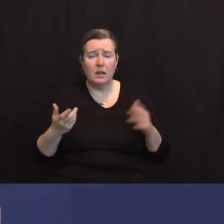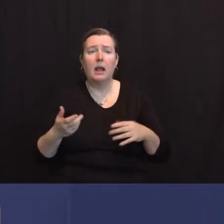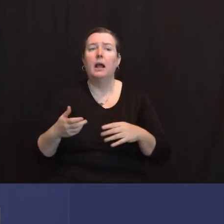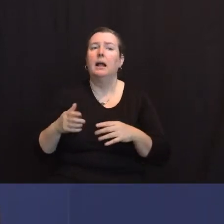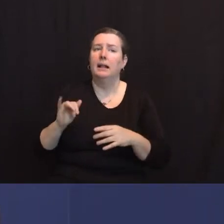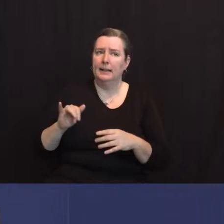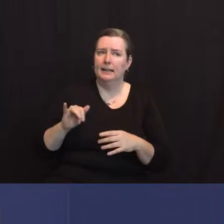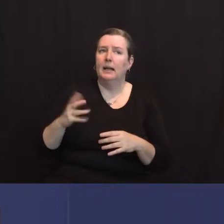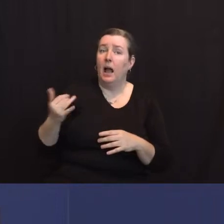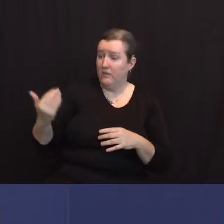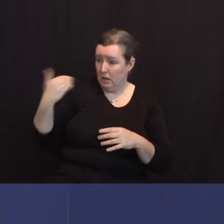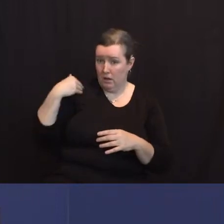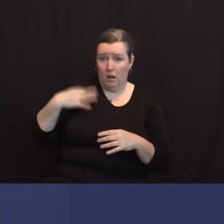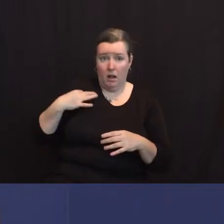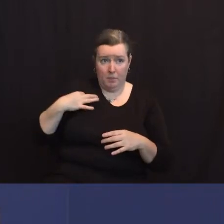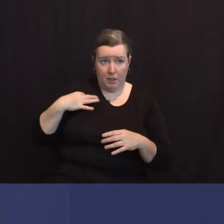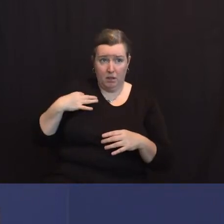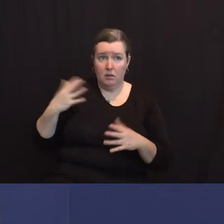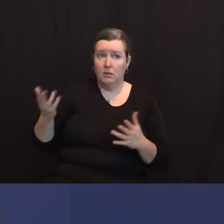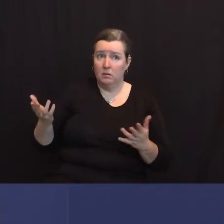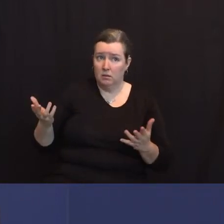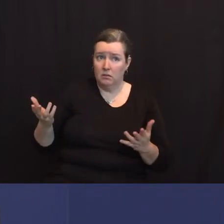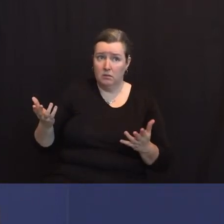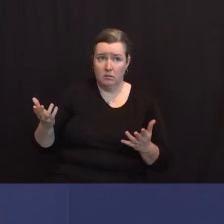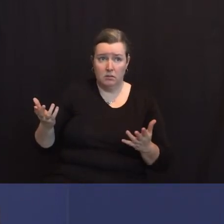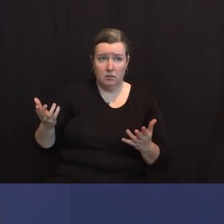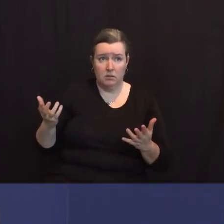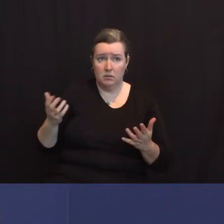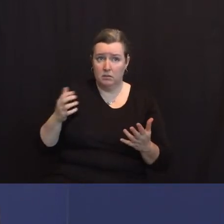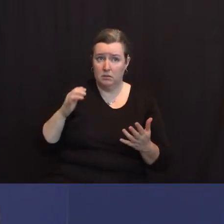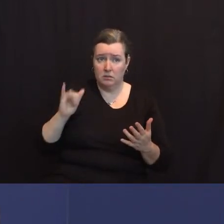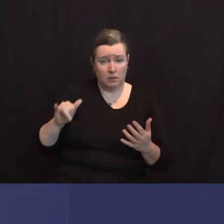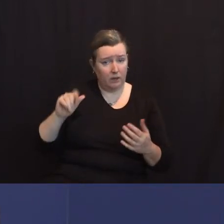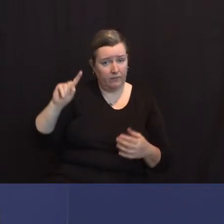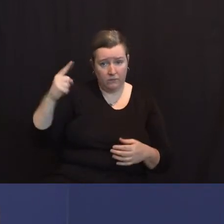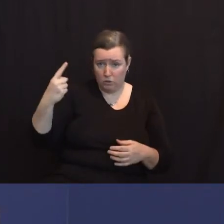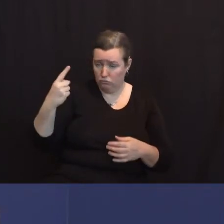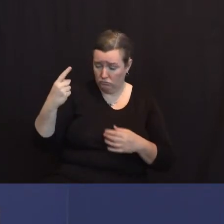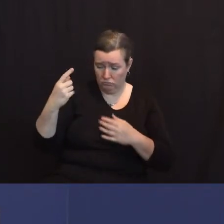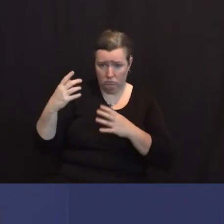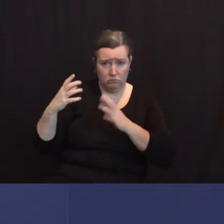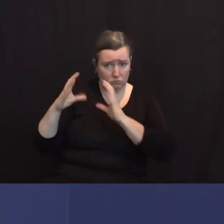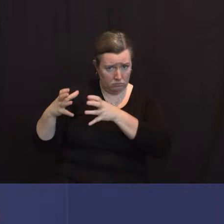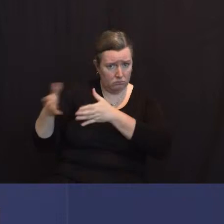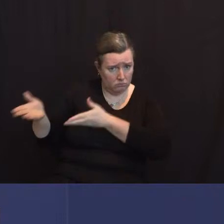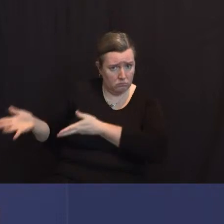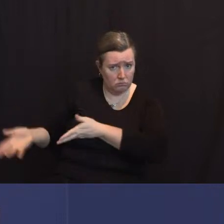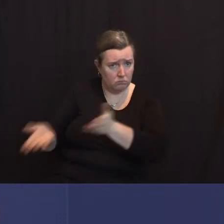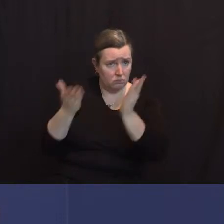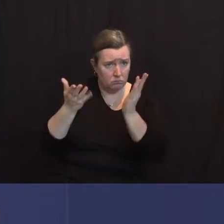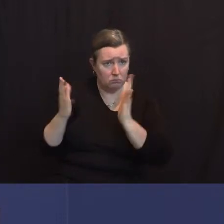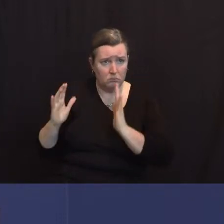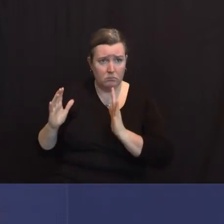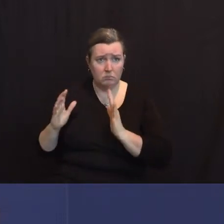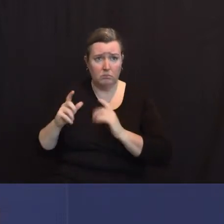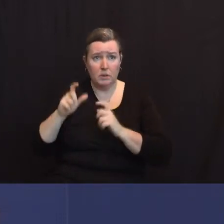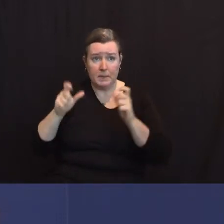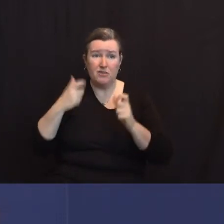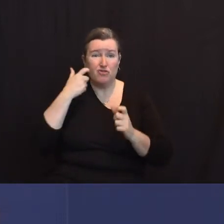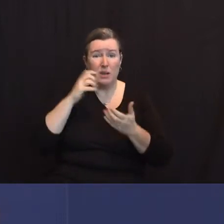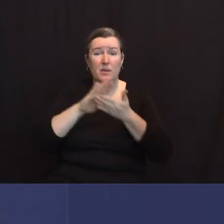they will stay in their queue. They will be first. The newly eligible